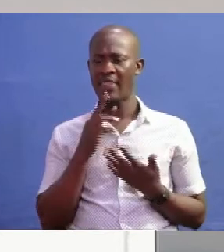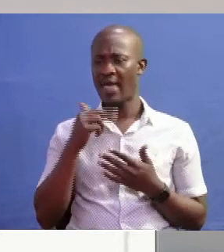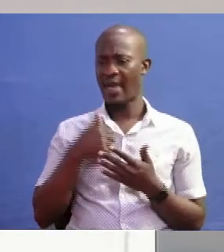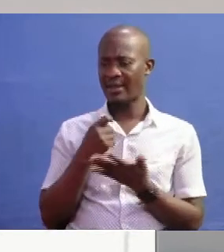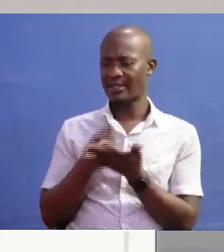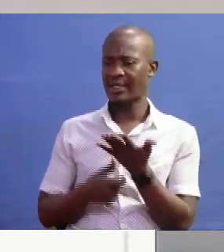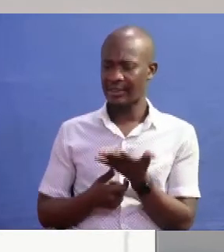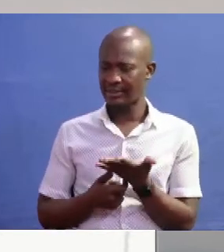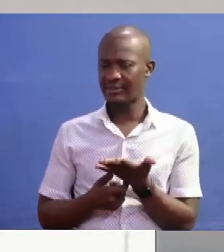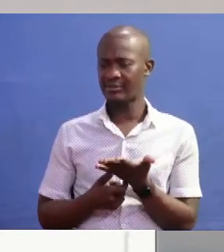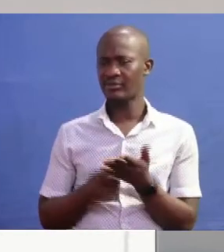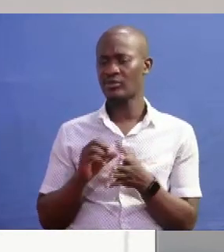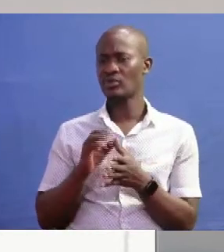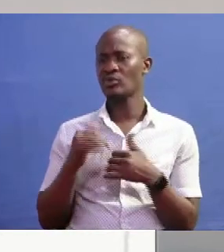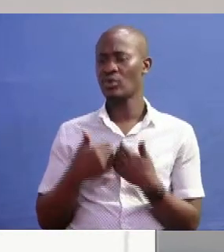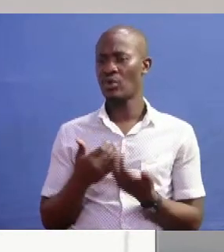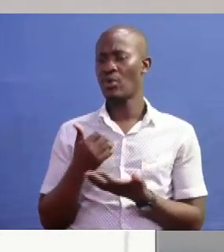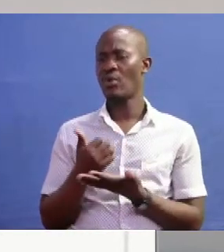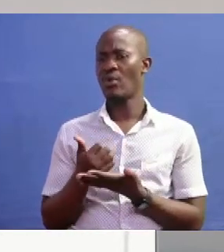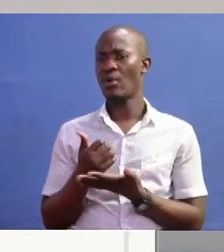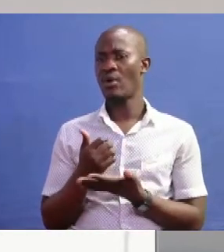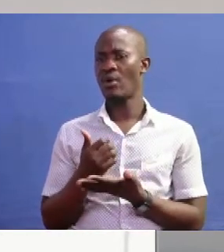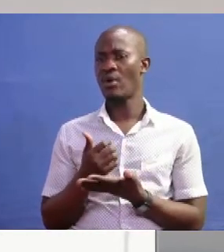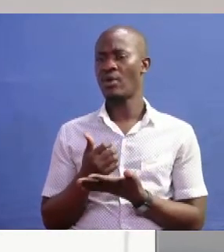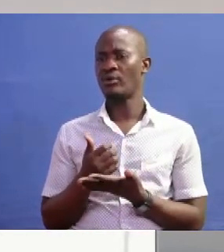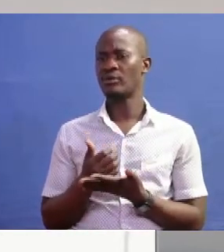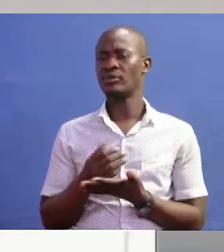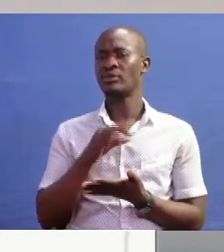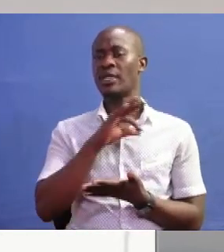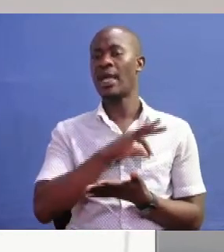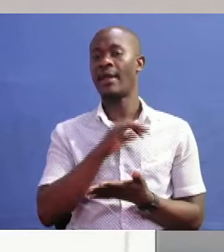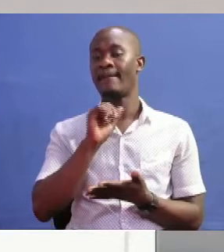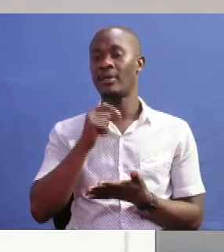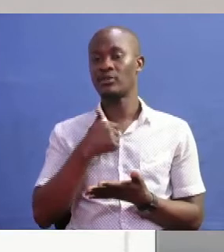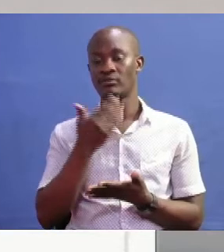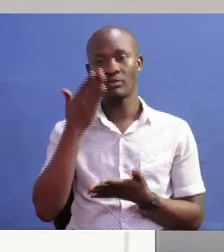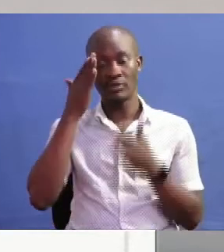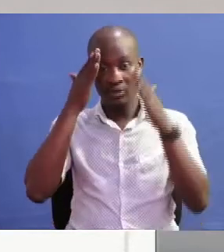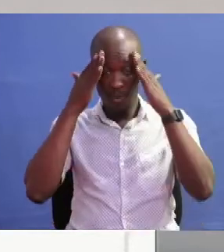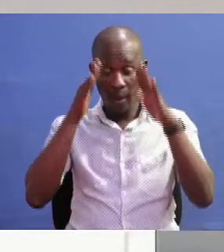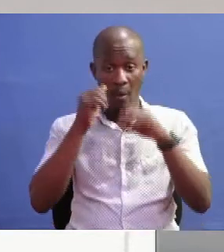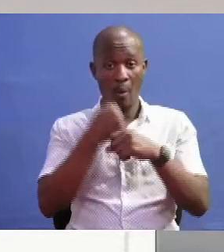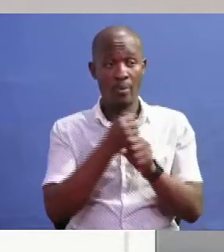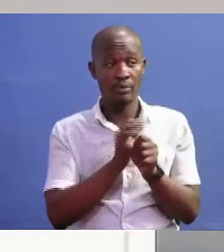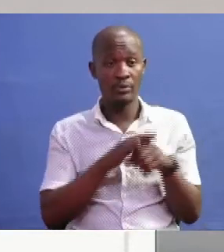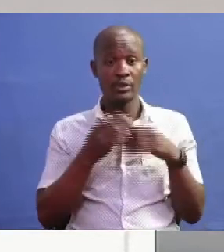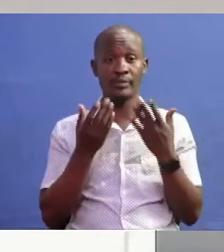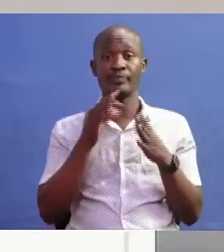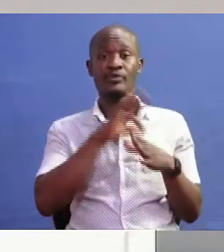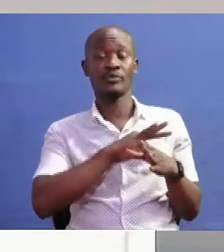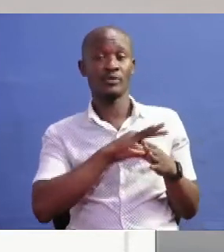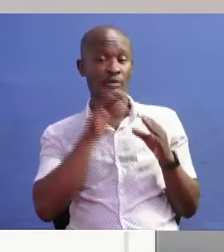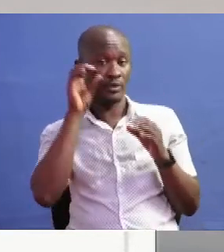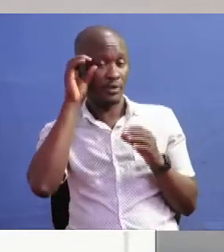taxes implications or incentives that now investors should be aware of when making investment decisions in Kenya.